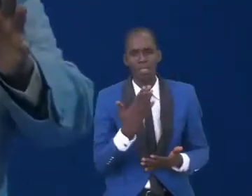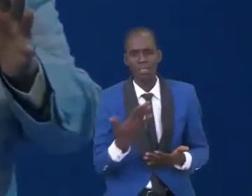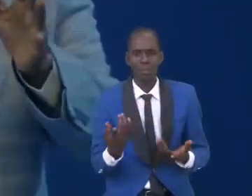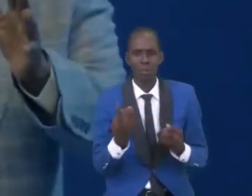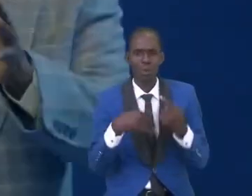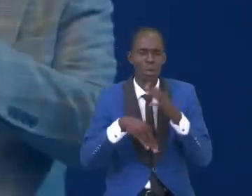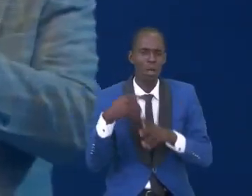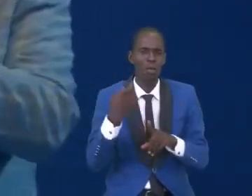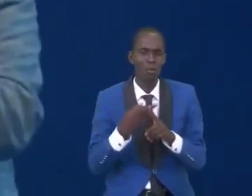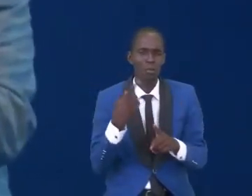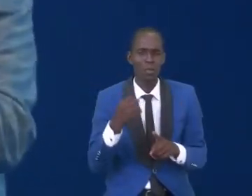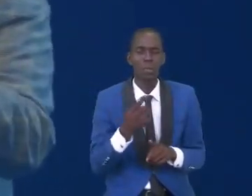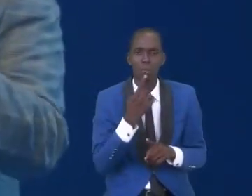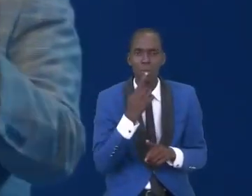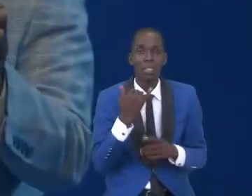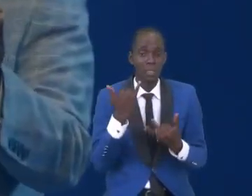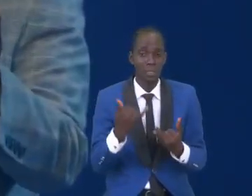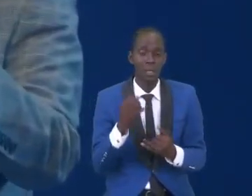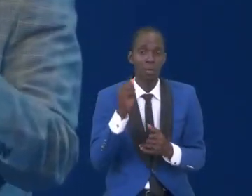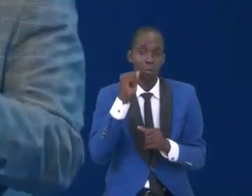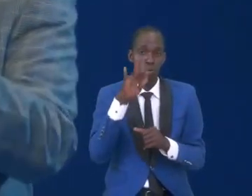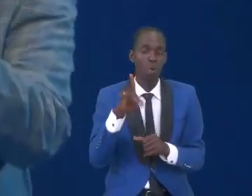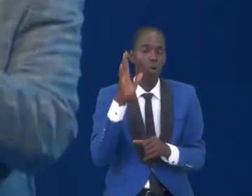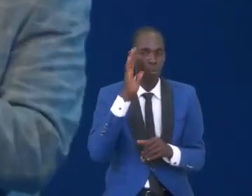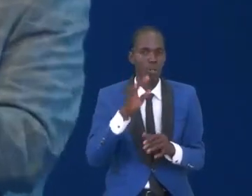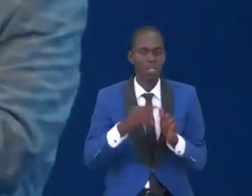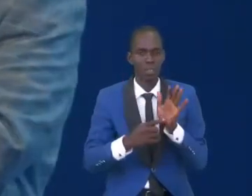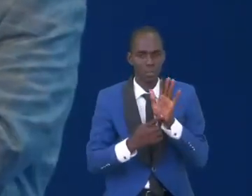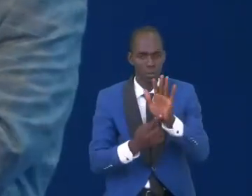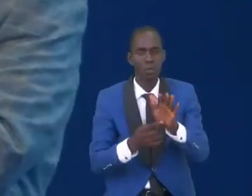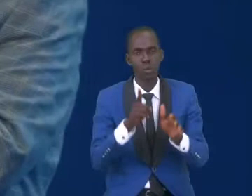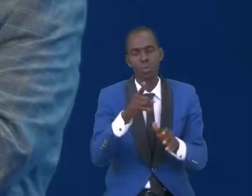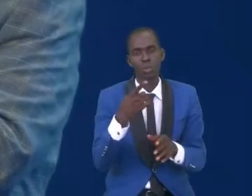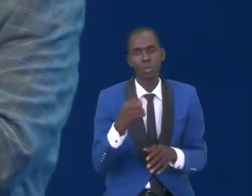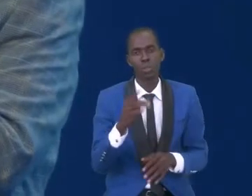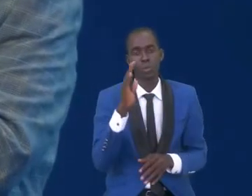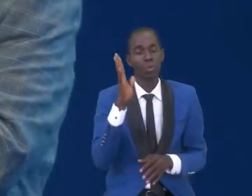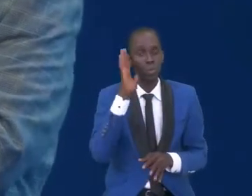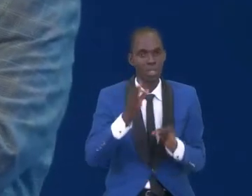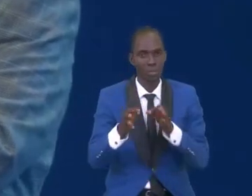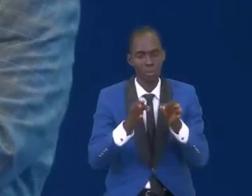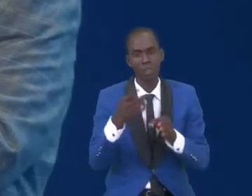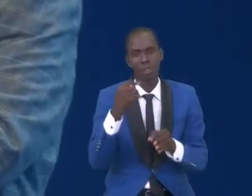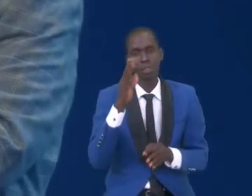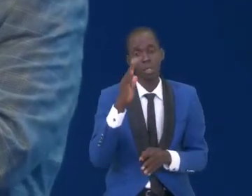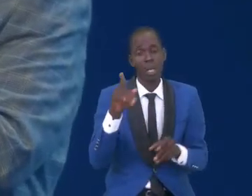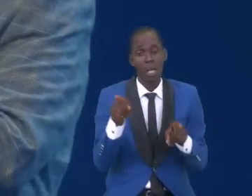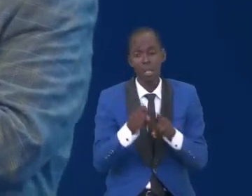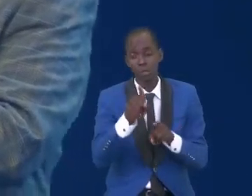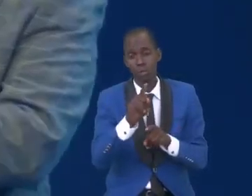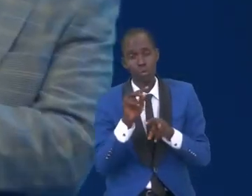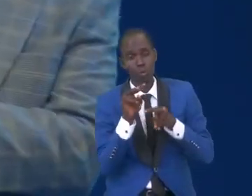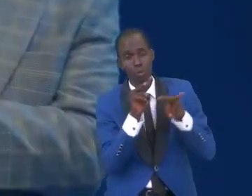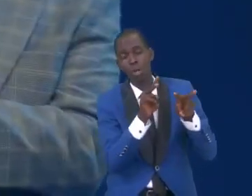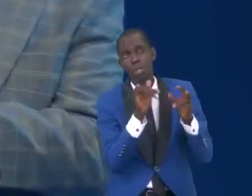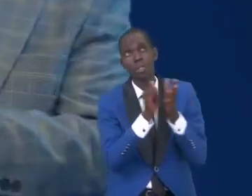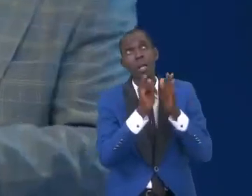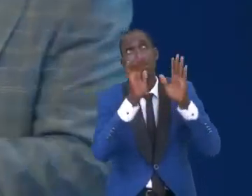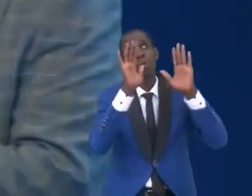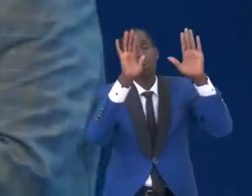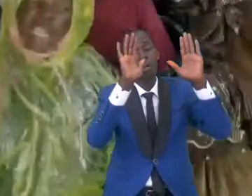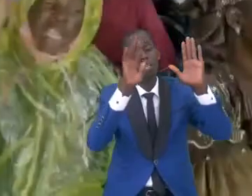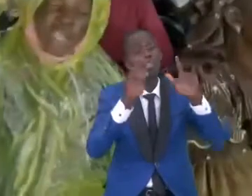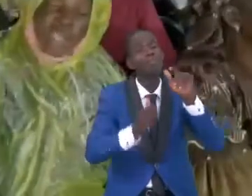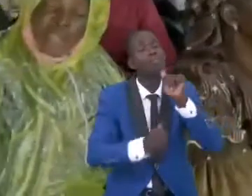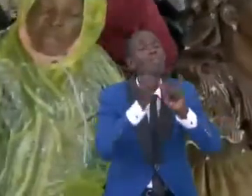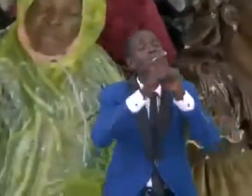to you by herself. And as you listen to that wonder, greater wonders will happen